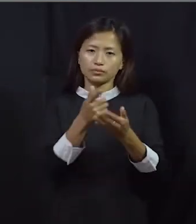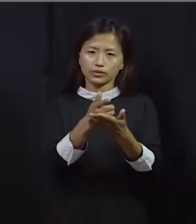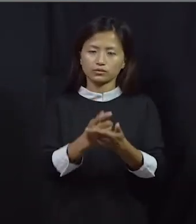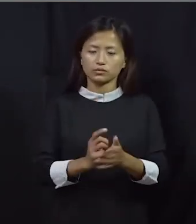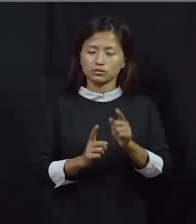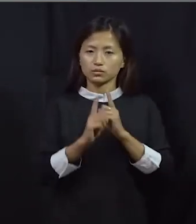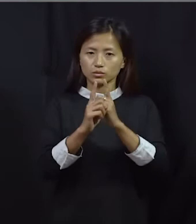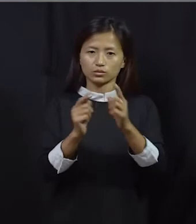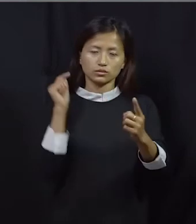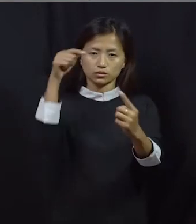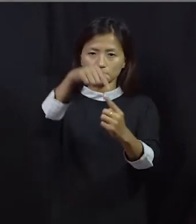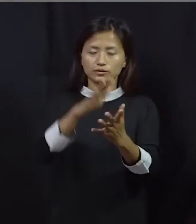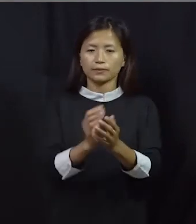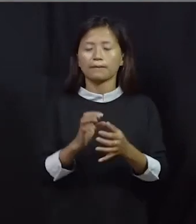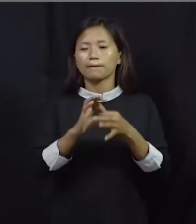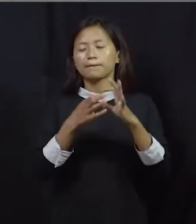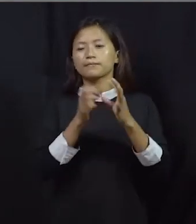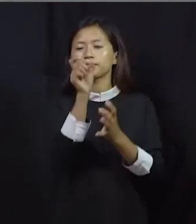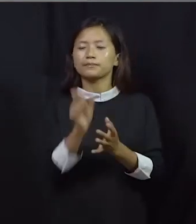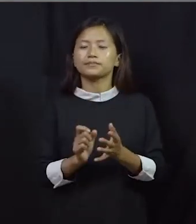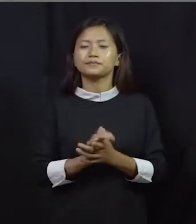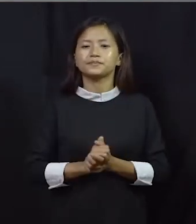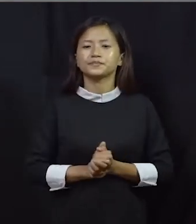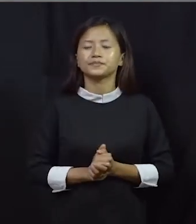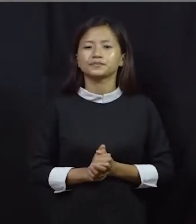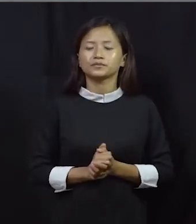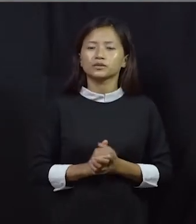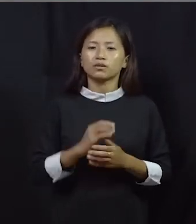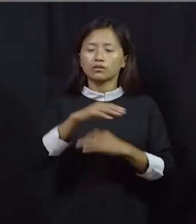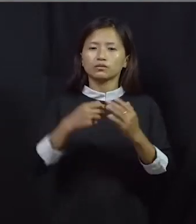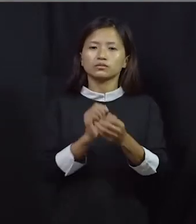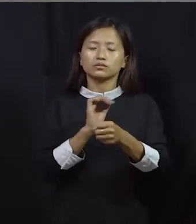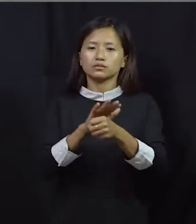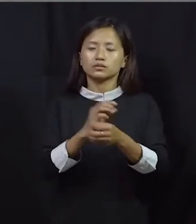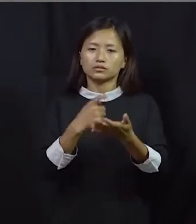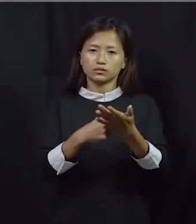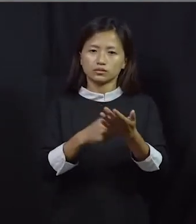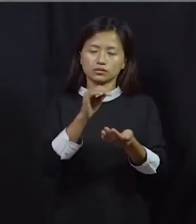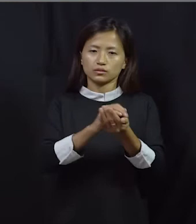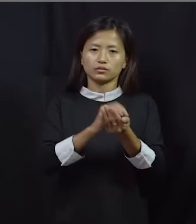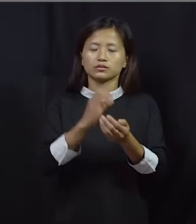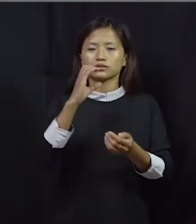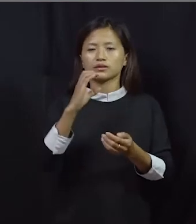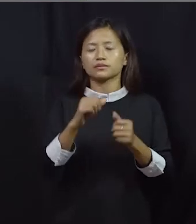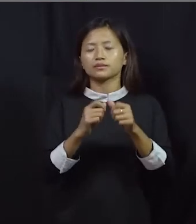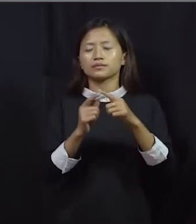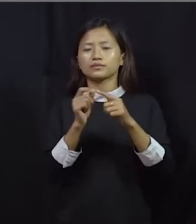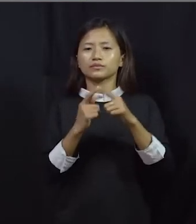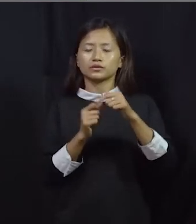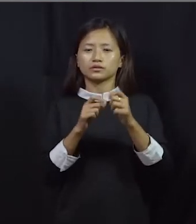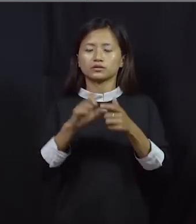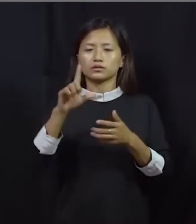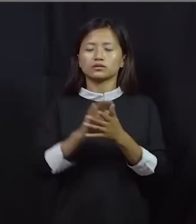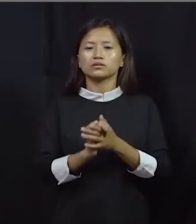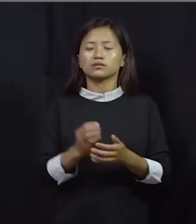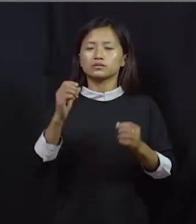the partner. So all these transactions are recorded in his capital account, where the